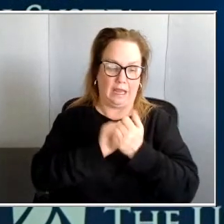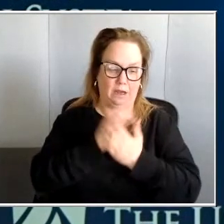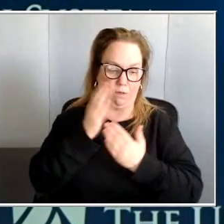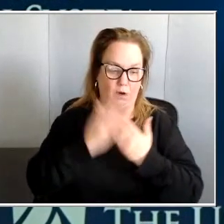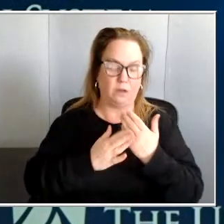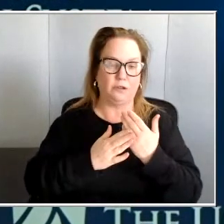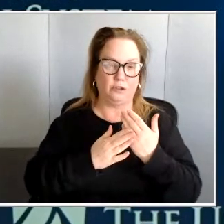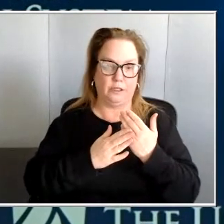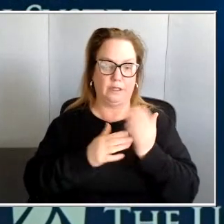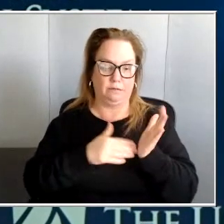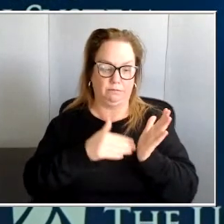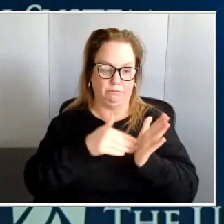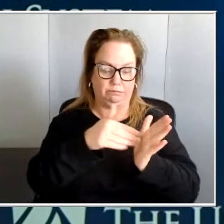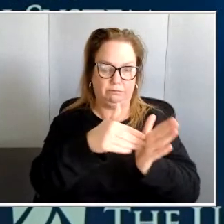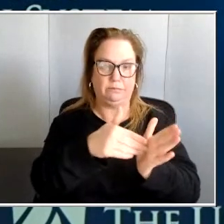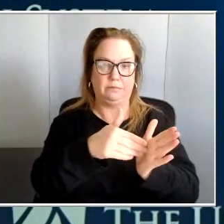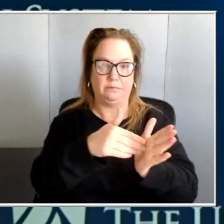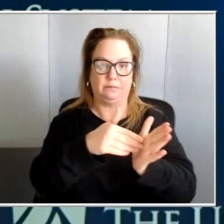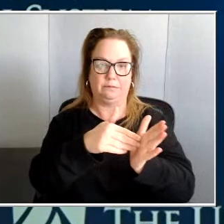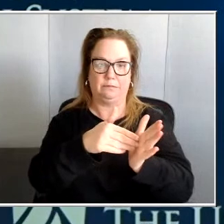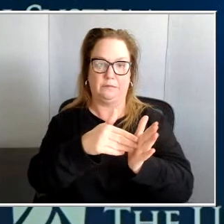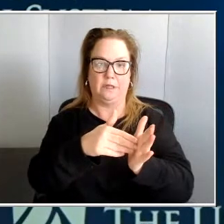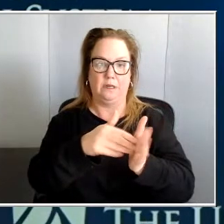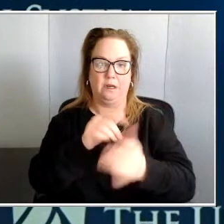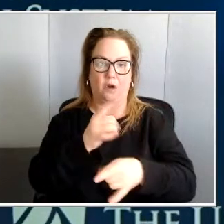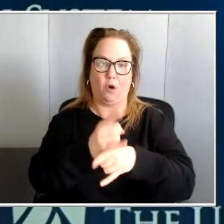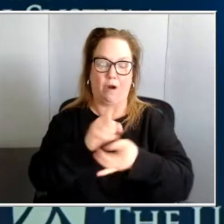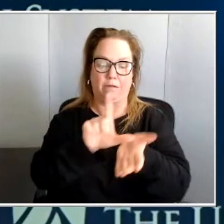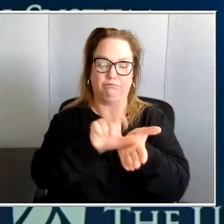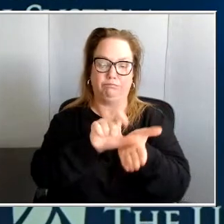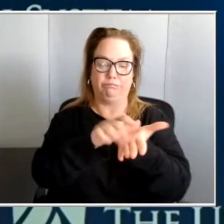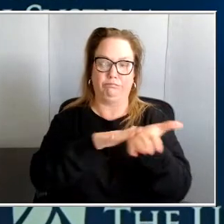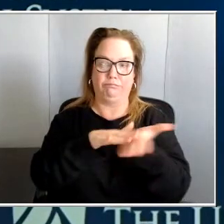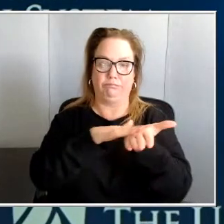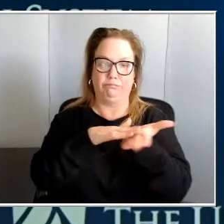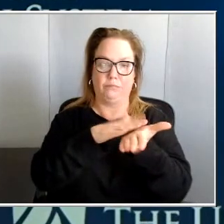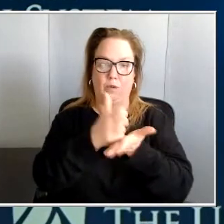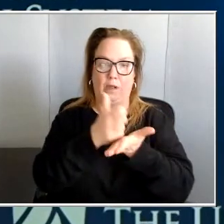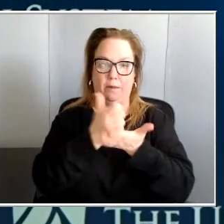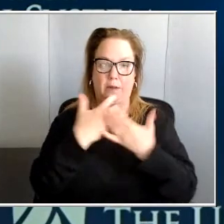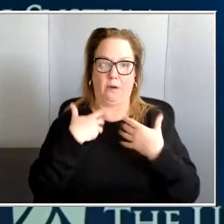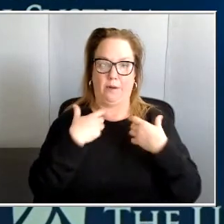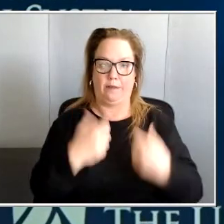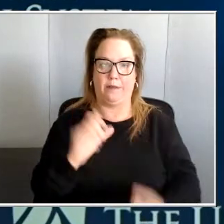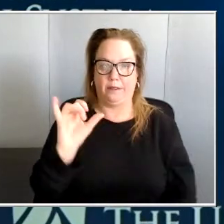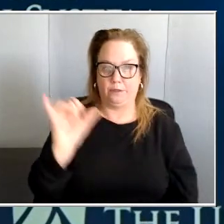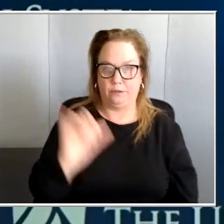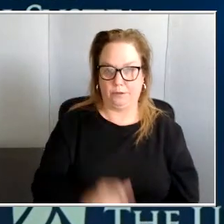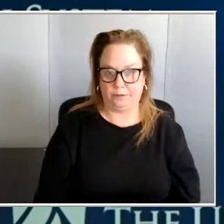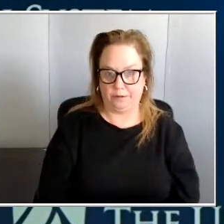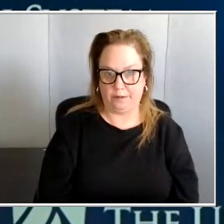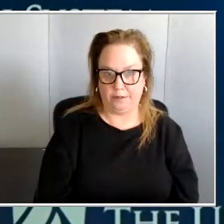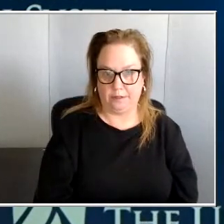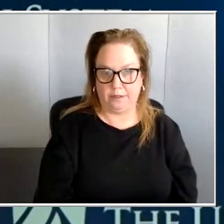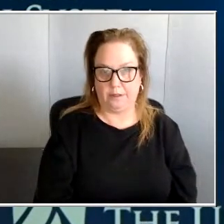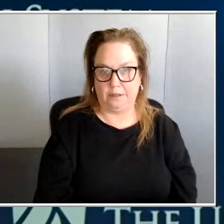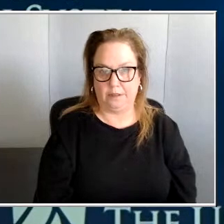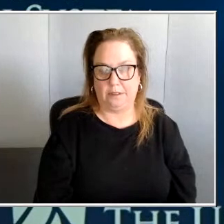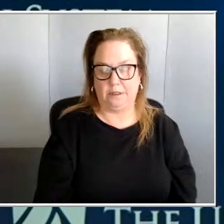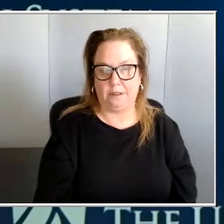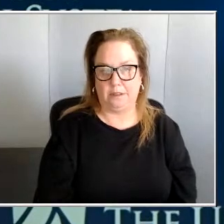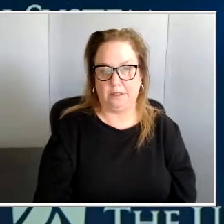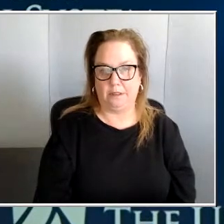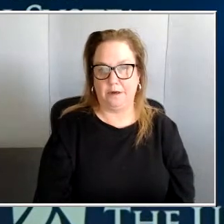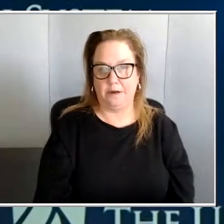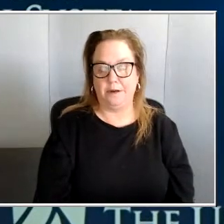Frequent hand washes or alcohol hand gels will help keep you healthy as well. All right, so there was a big